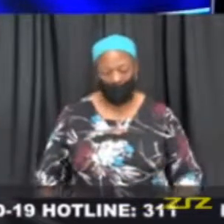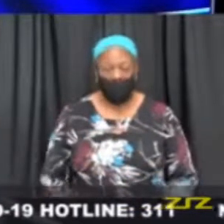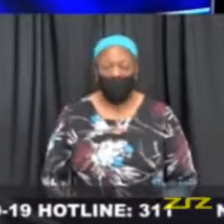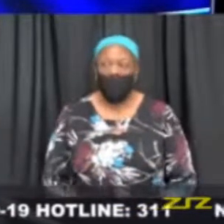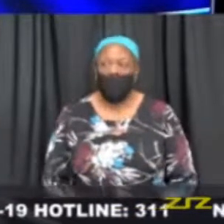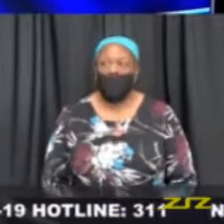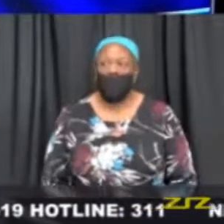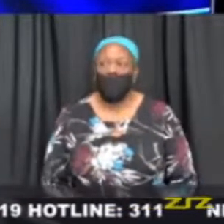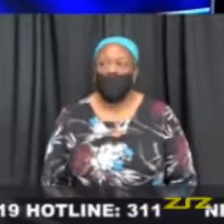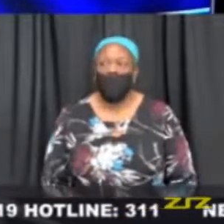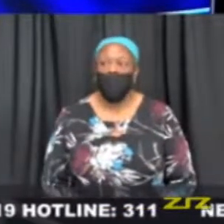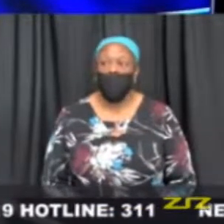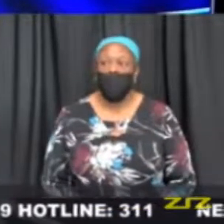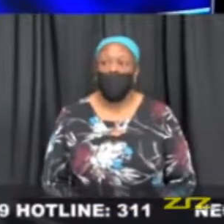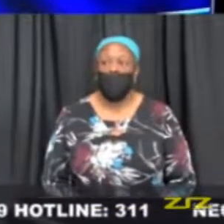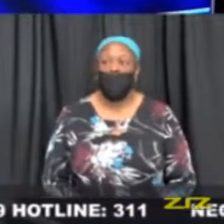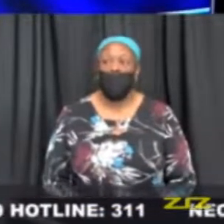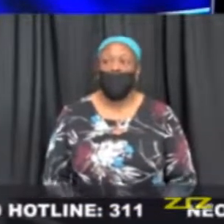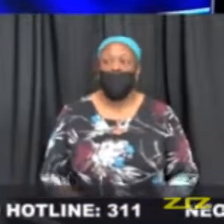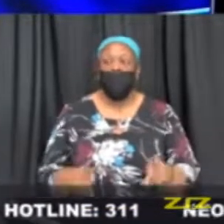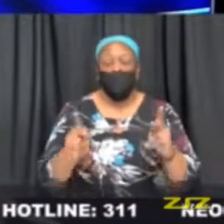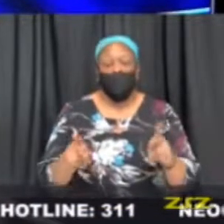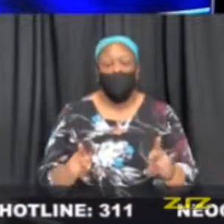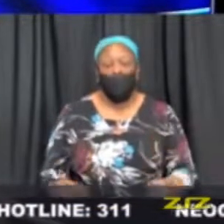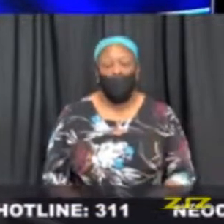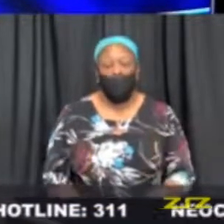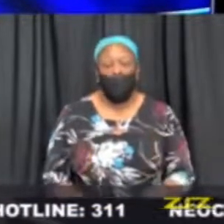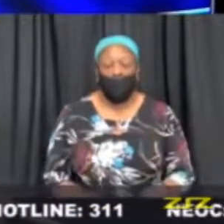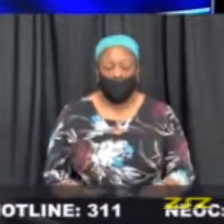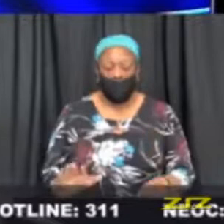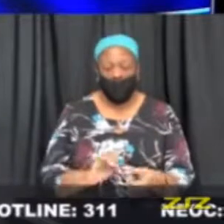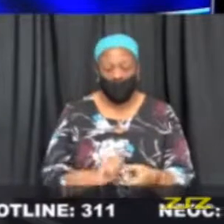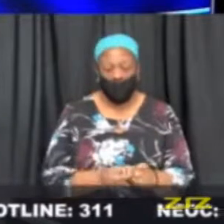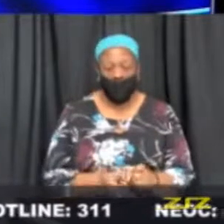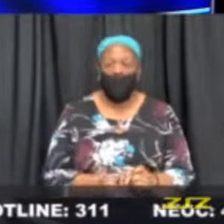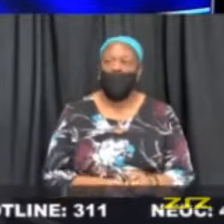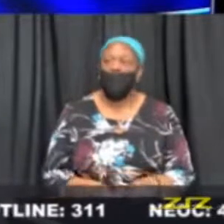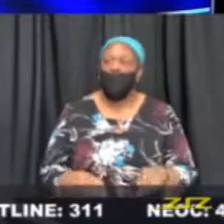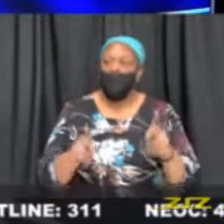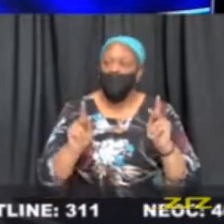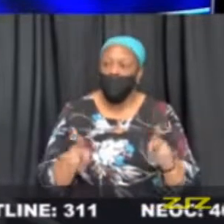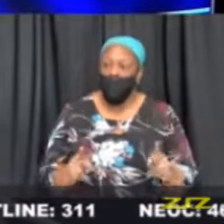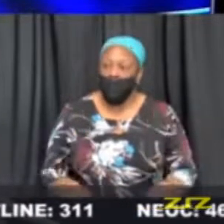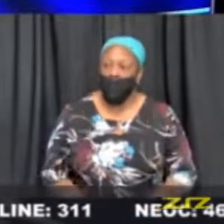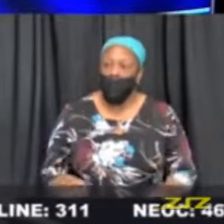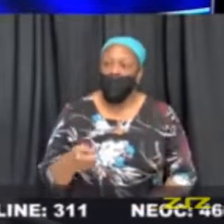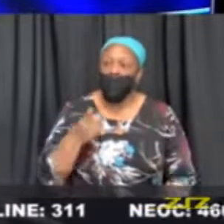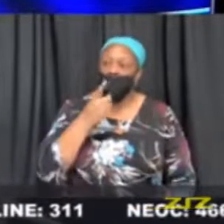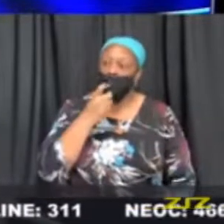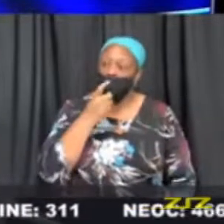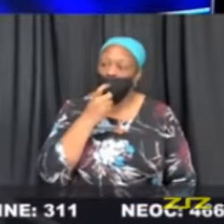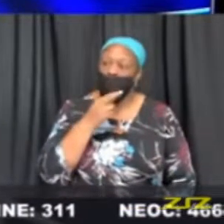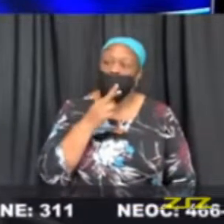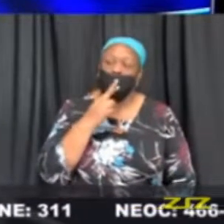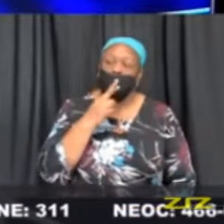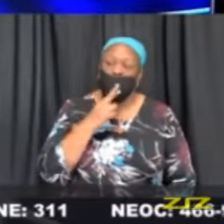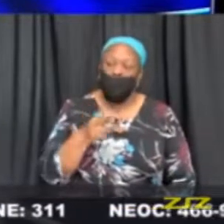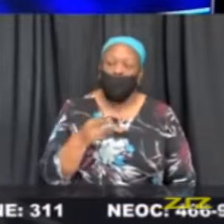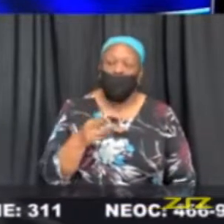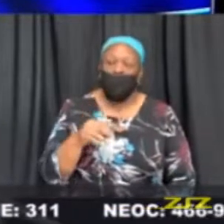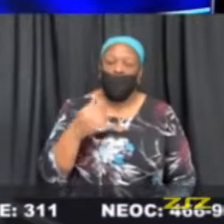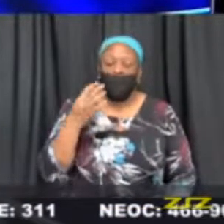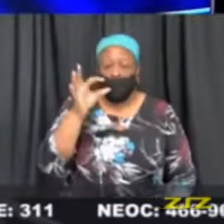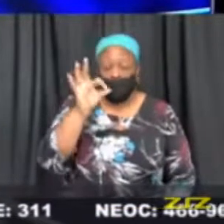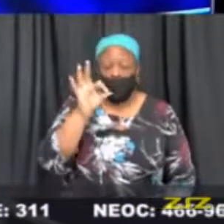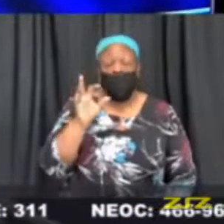who are within the 9-day category for quarantine at the OTI, again, I repeat, at the Ocean